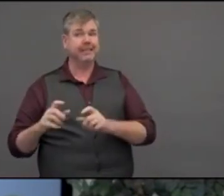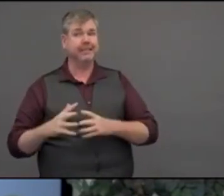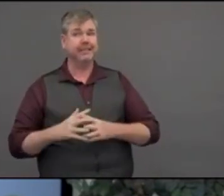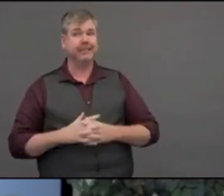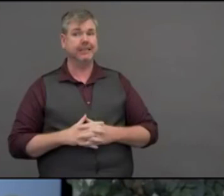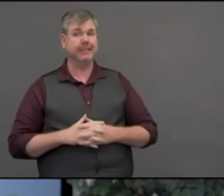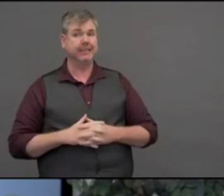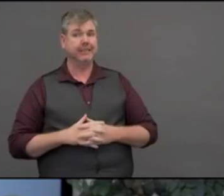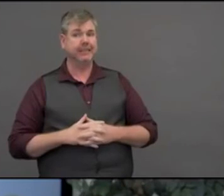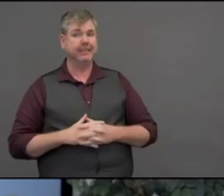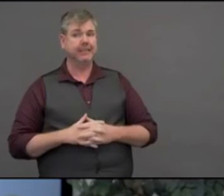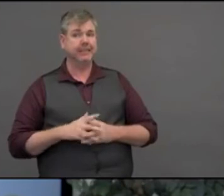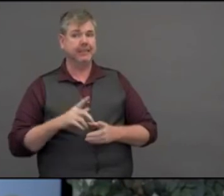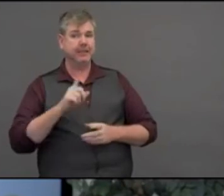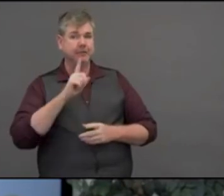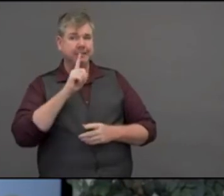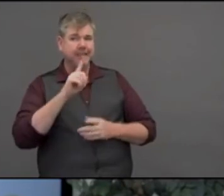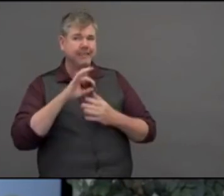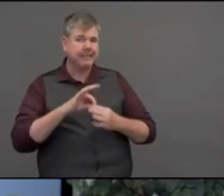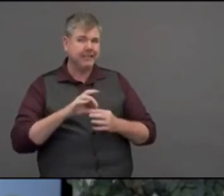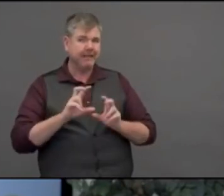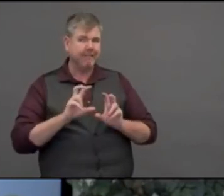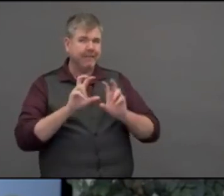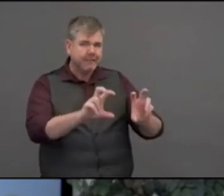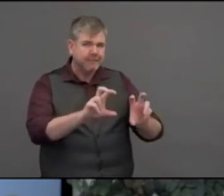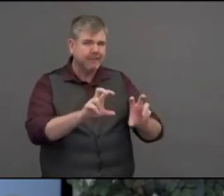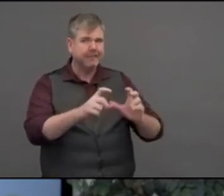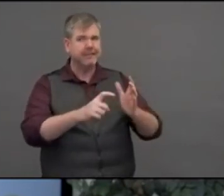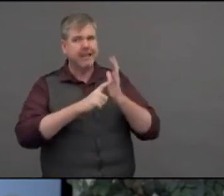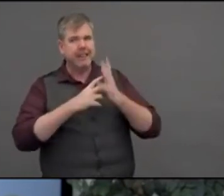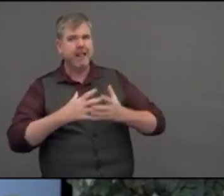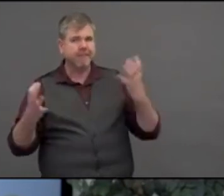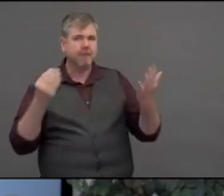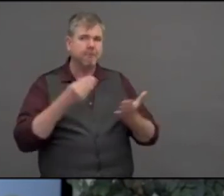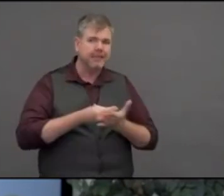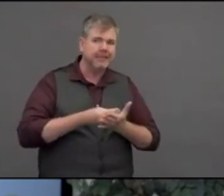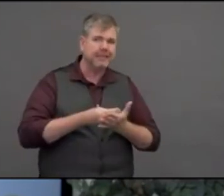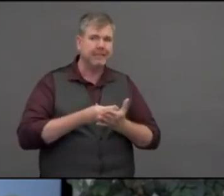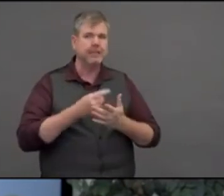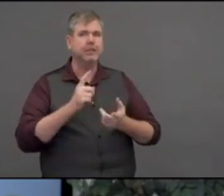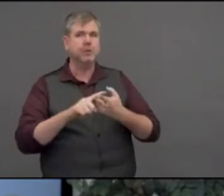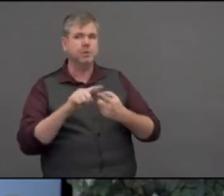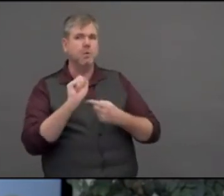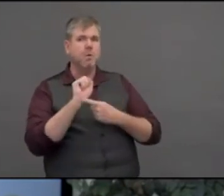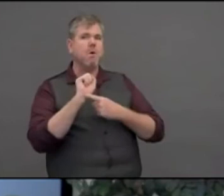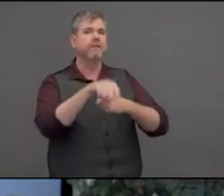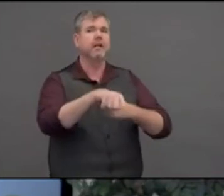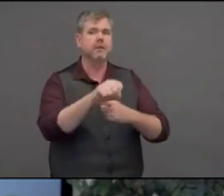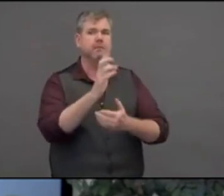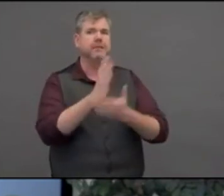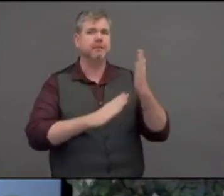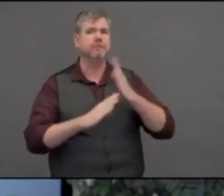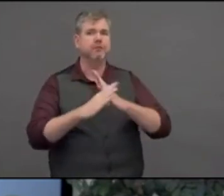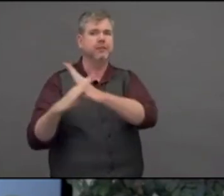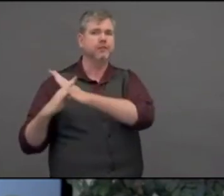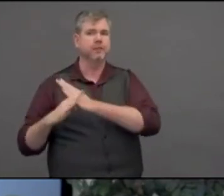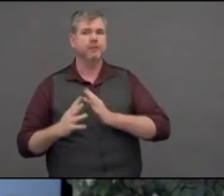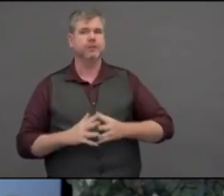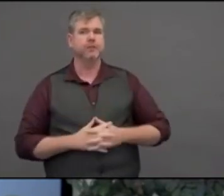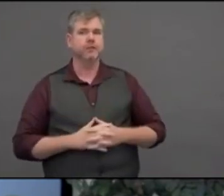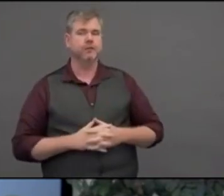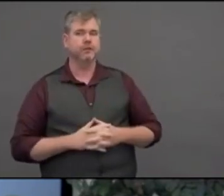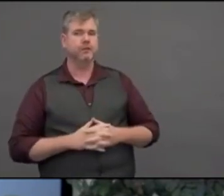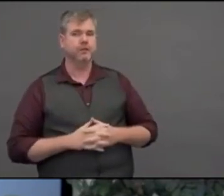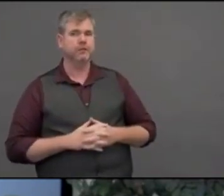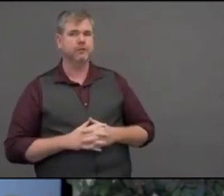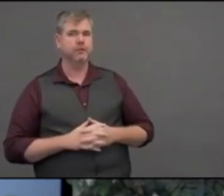investment, right? It takes a lot of money being invested to be able to overcome some of these hurdles. So this is just me